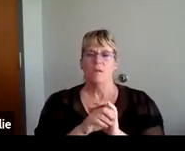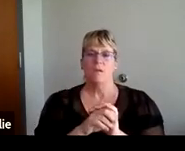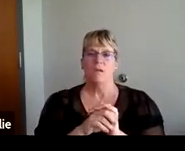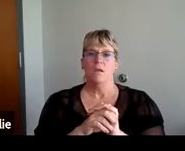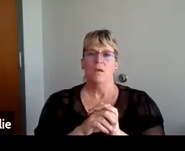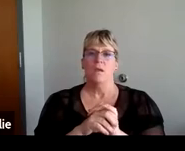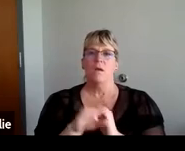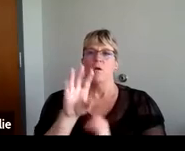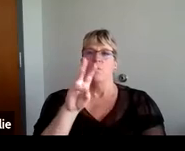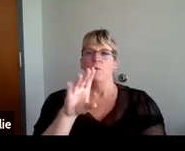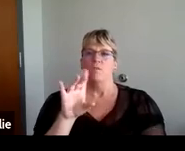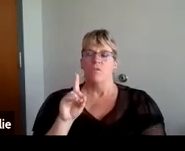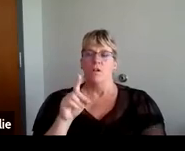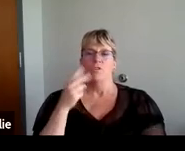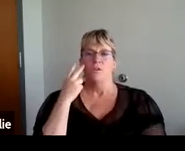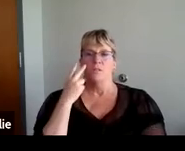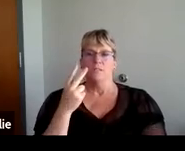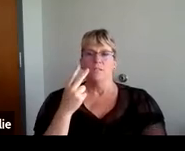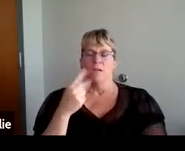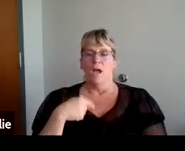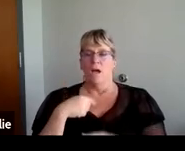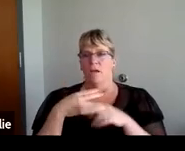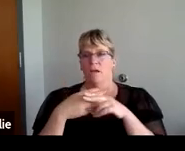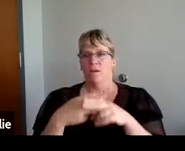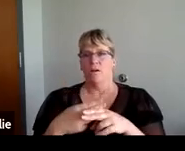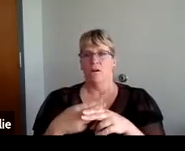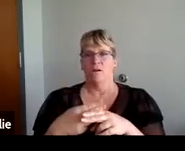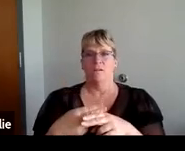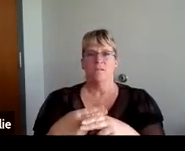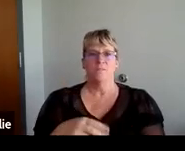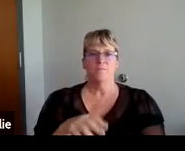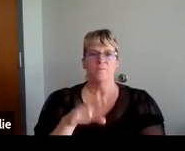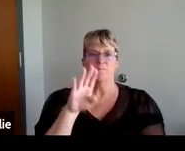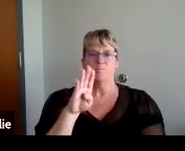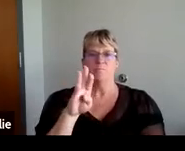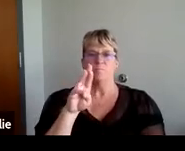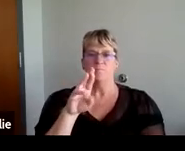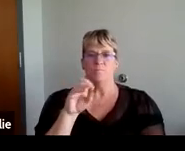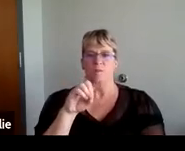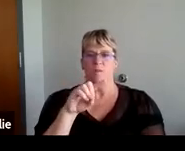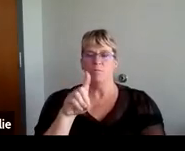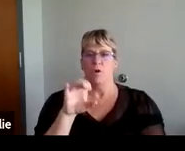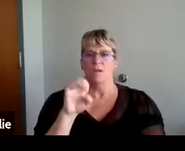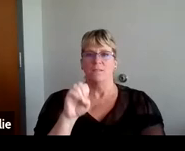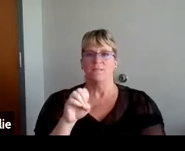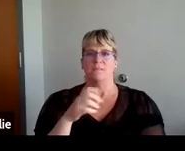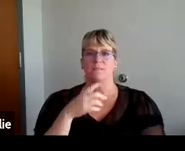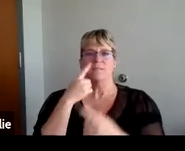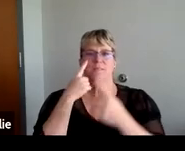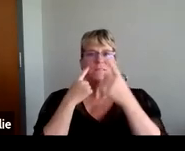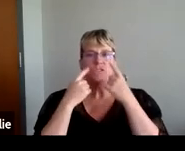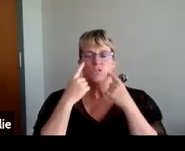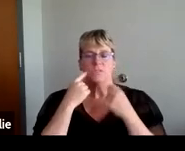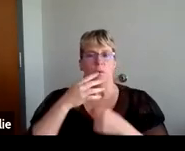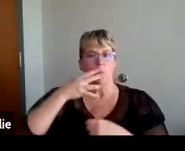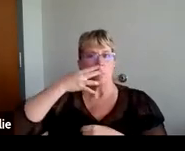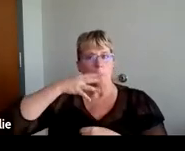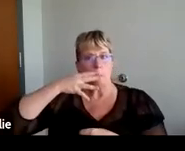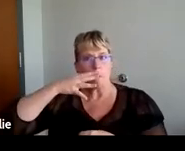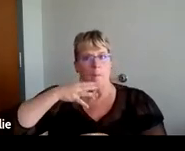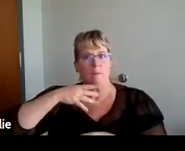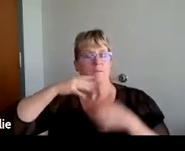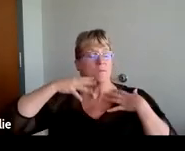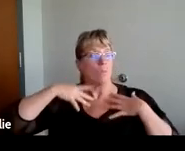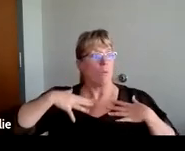Early withdrawal, you're going to see what I call the runs. You're going to see teariness. You're going to see runny nose. You're going to see sweating. You're